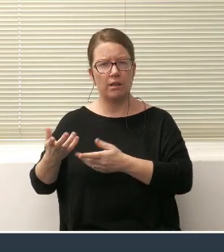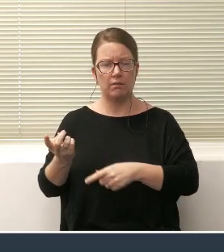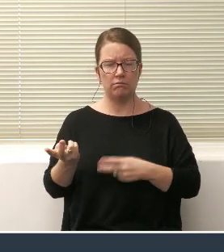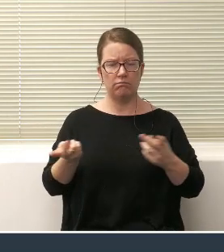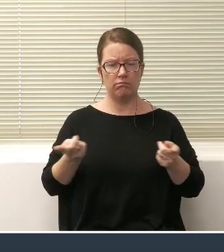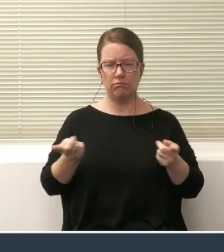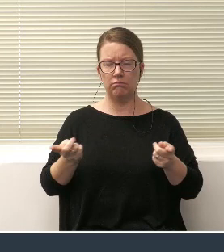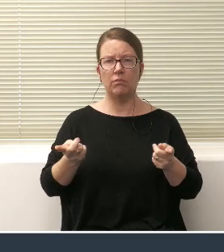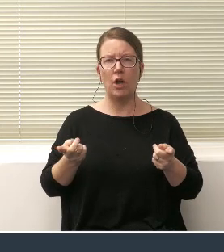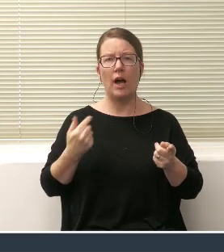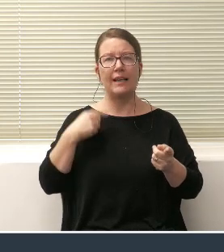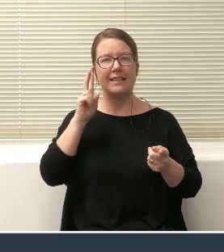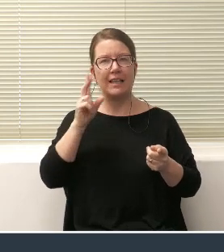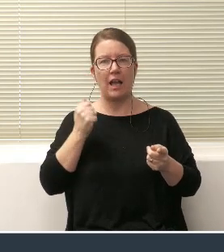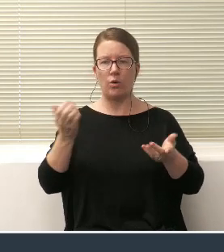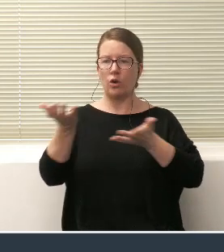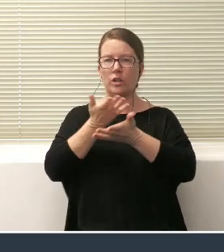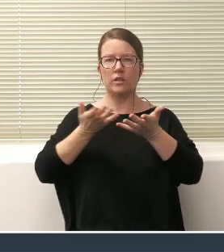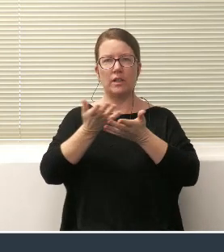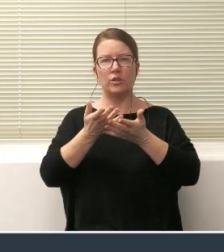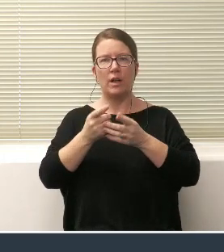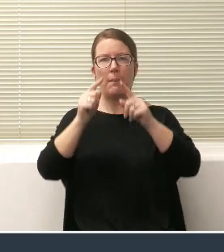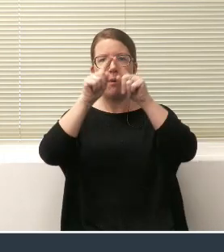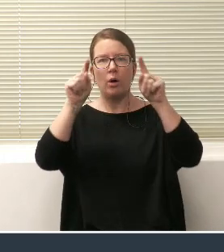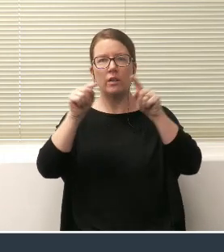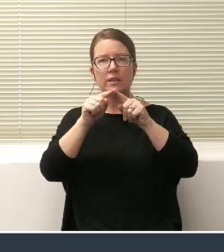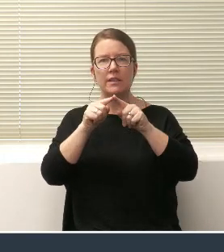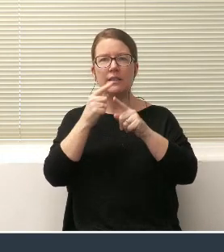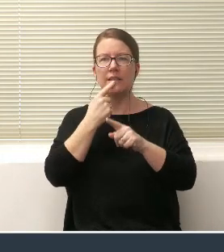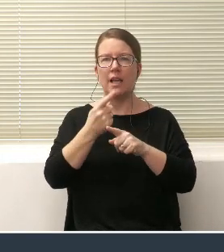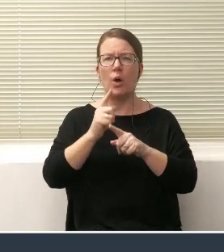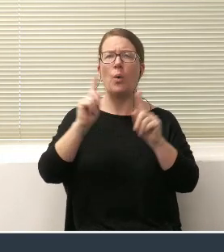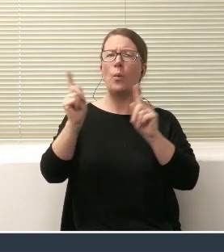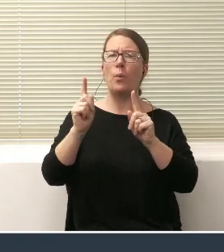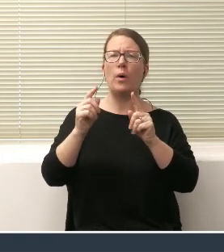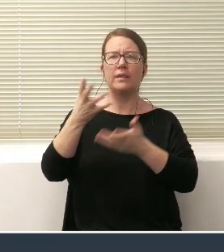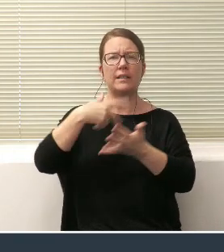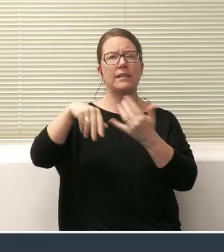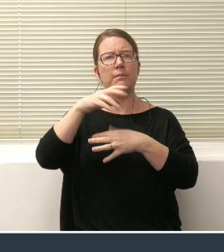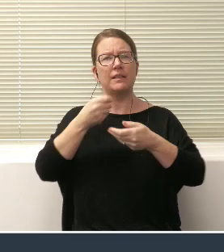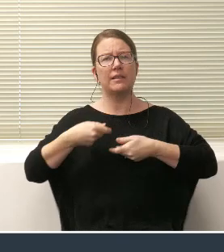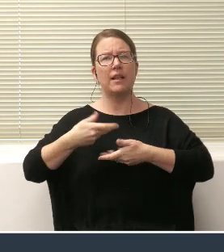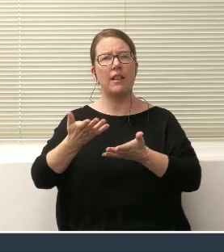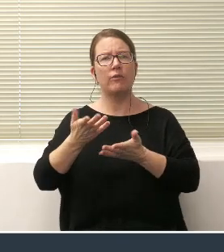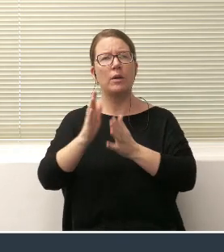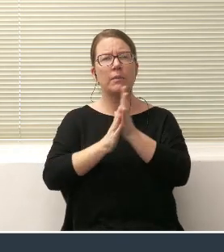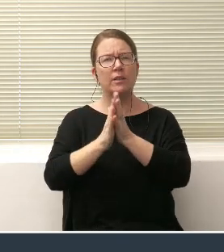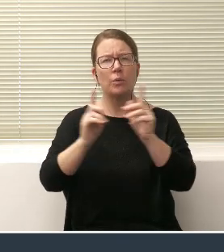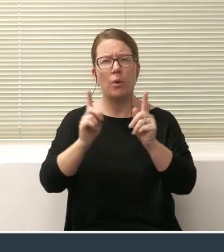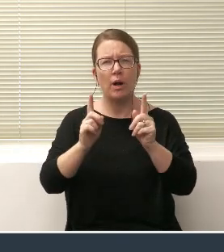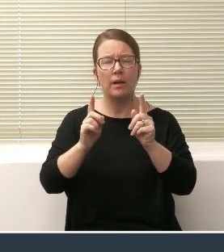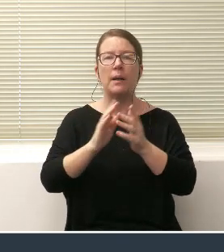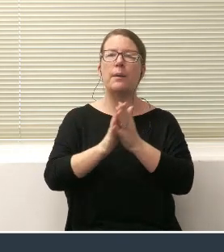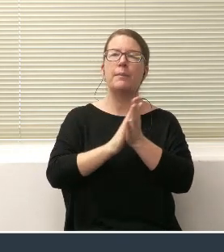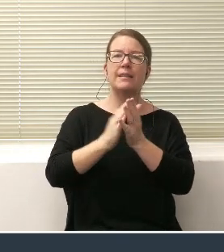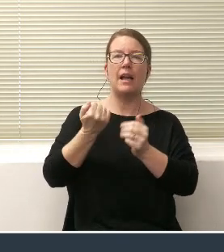consultation there's a little box that says, what does mixed delivery mean? And it says mixed delivery means our